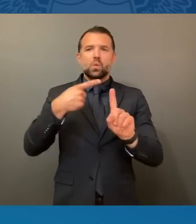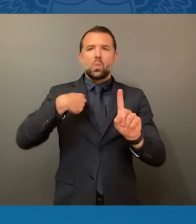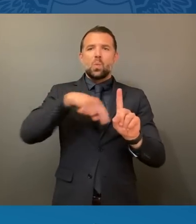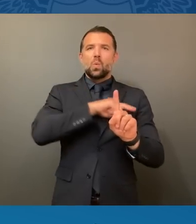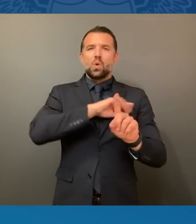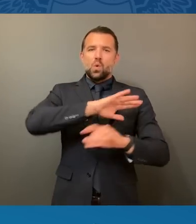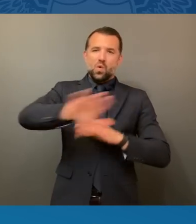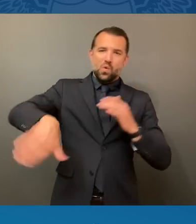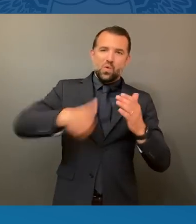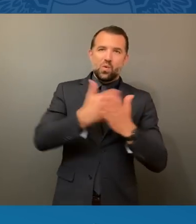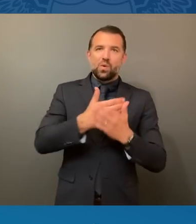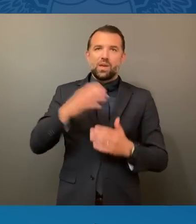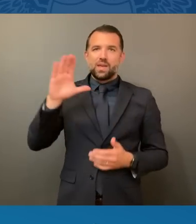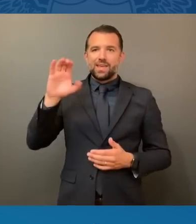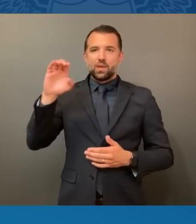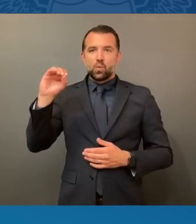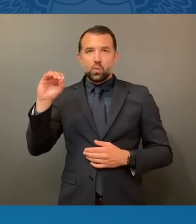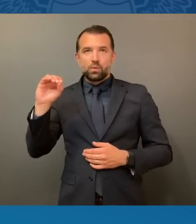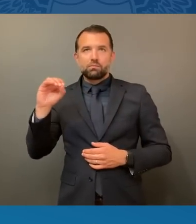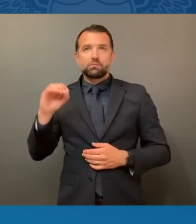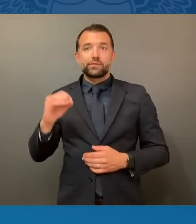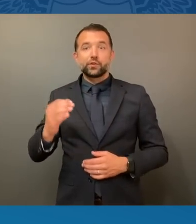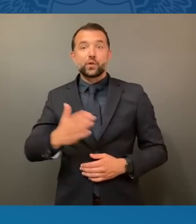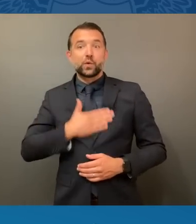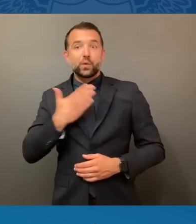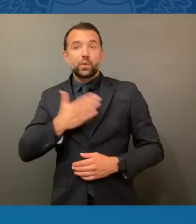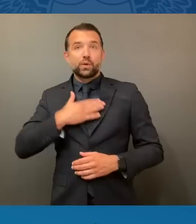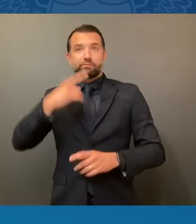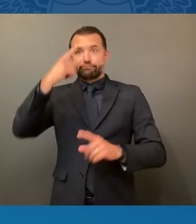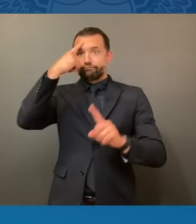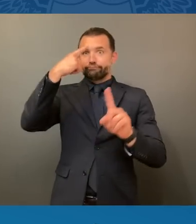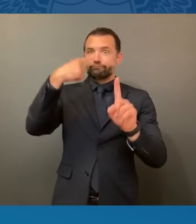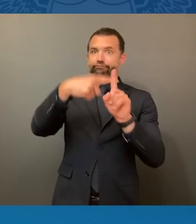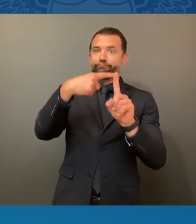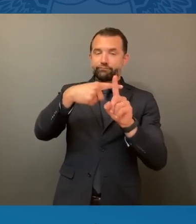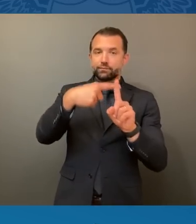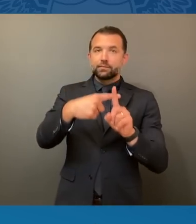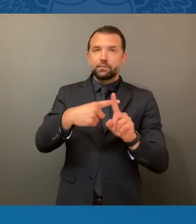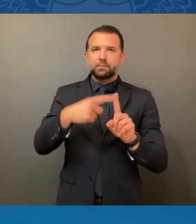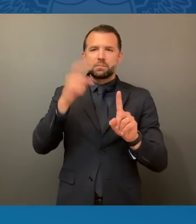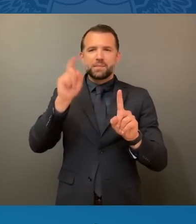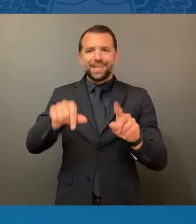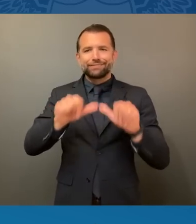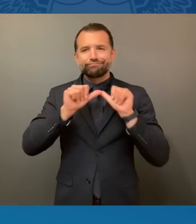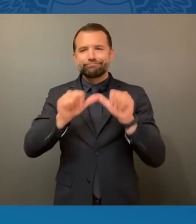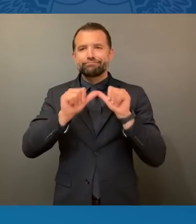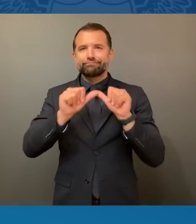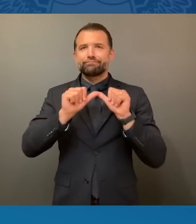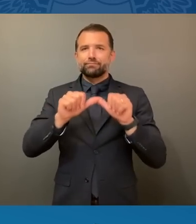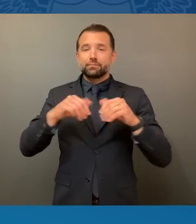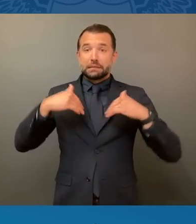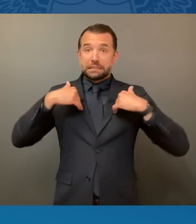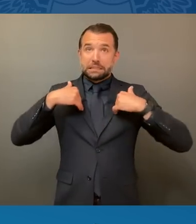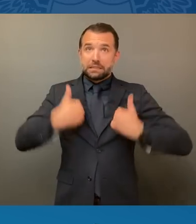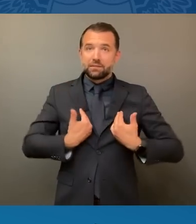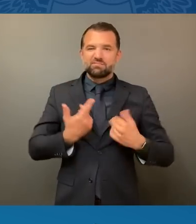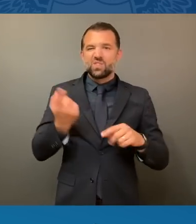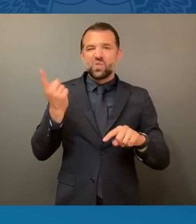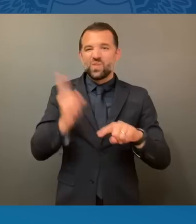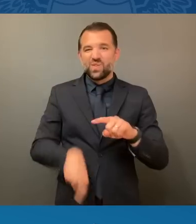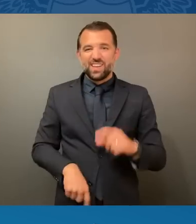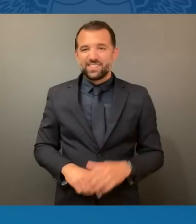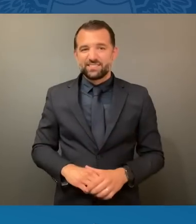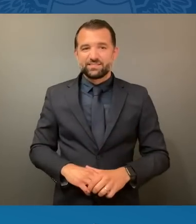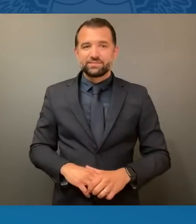We cannot get tired. We have a lot of work to do. Talk about your joy and leave us with some